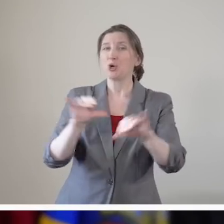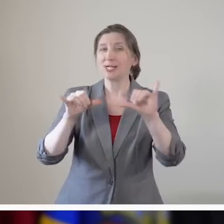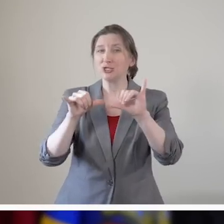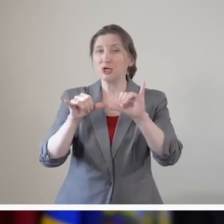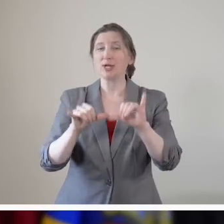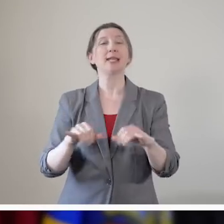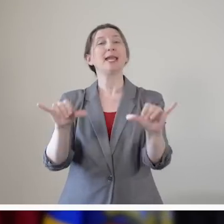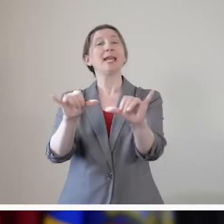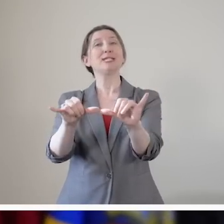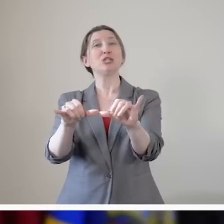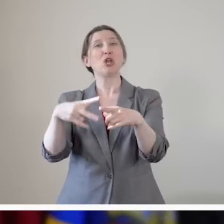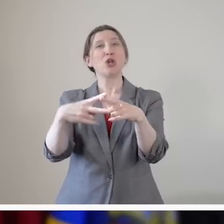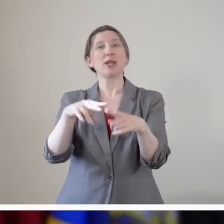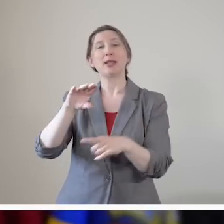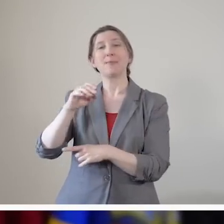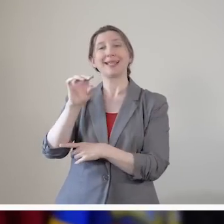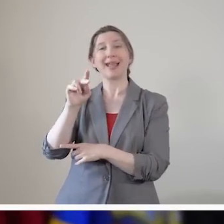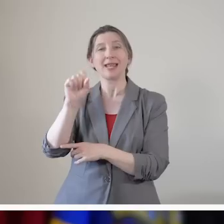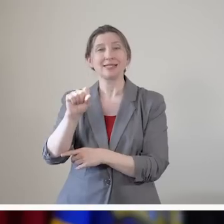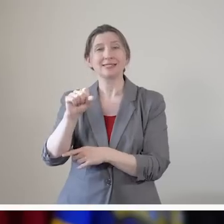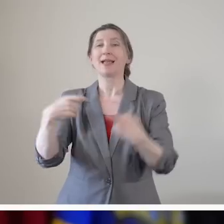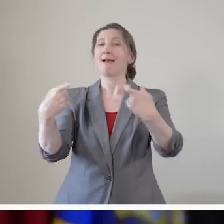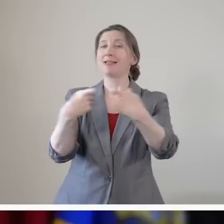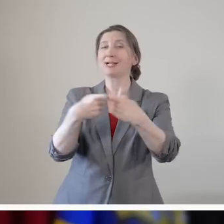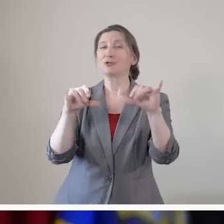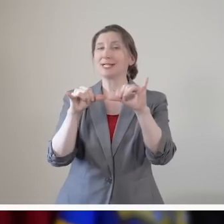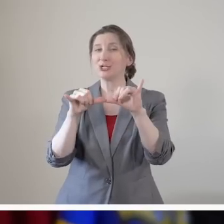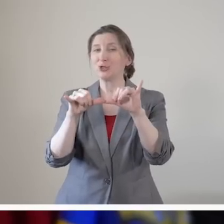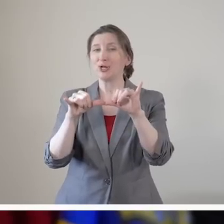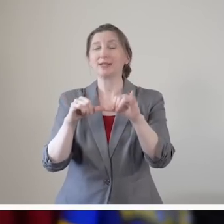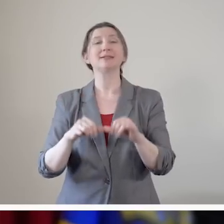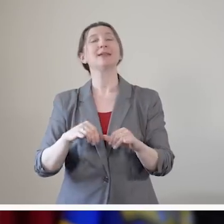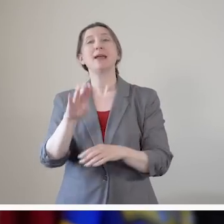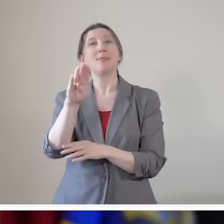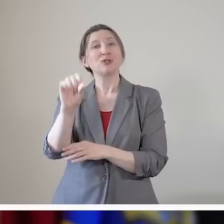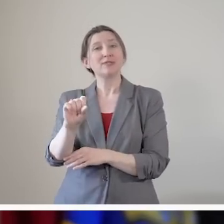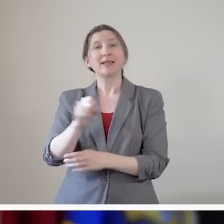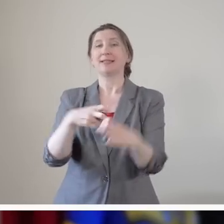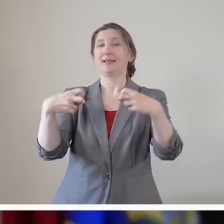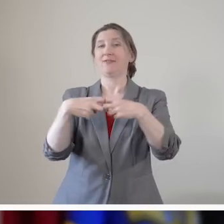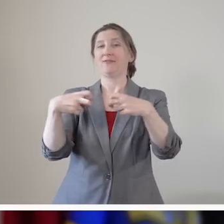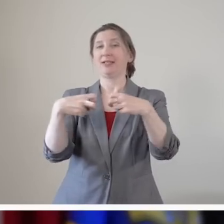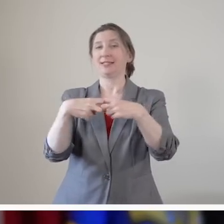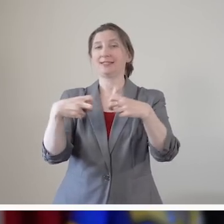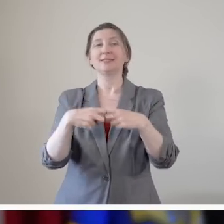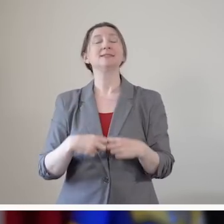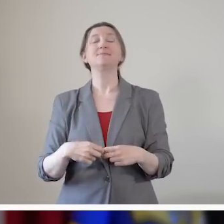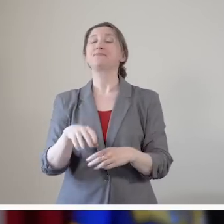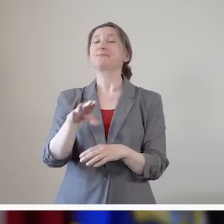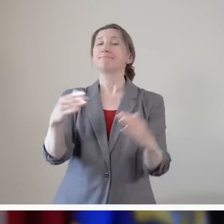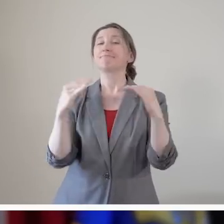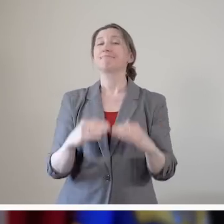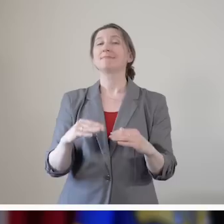of Science, Computer Engineering, Bachelor of Science, Electrical Engineering, Bachelor of Science, Engineering Mechanics, Bachelor of Science,